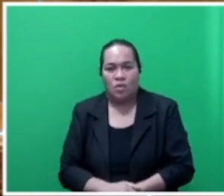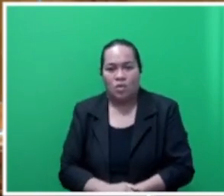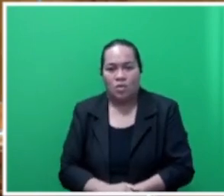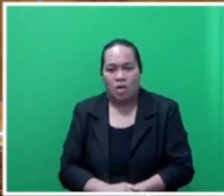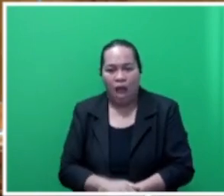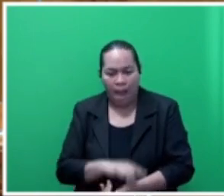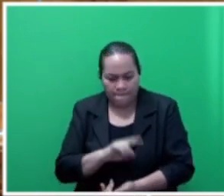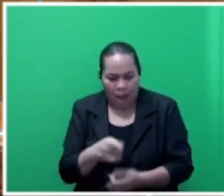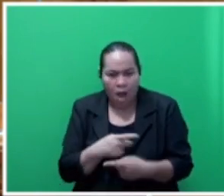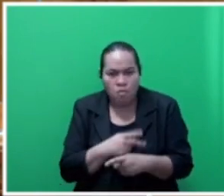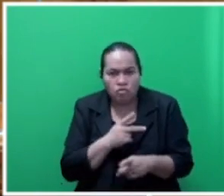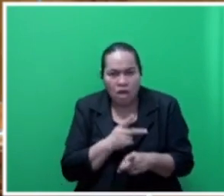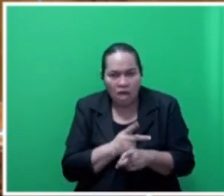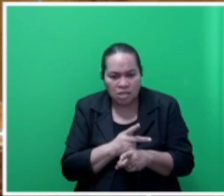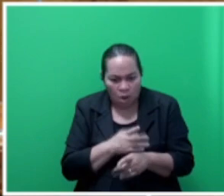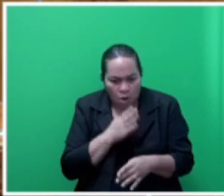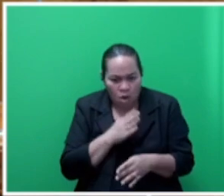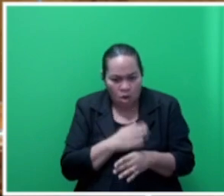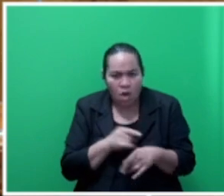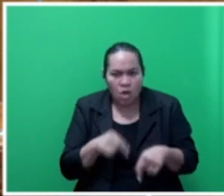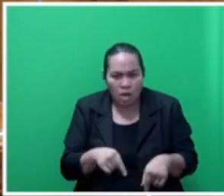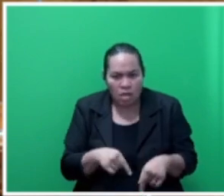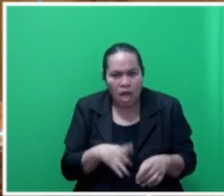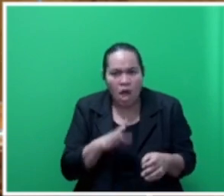yet our production is low.